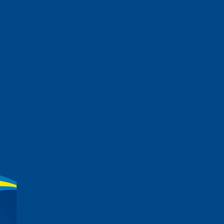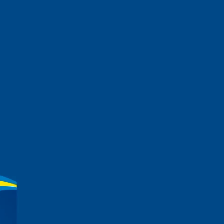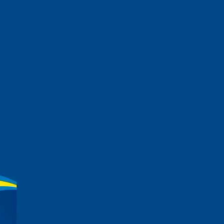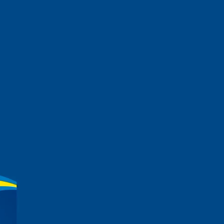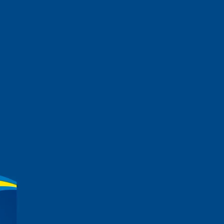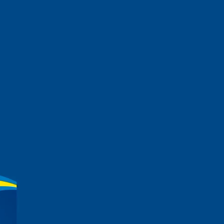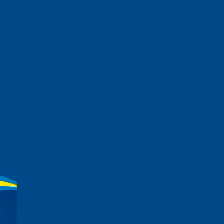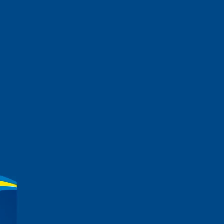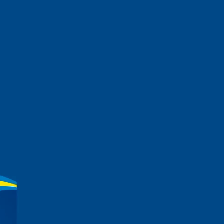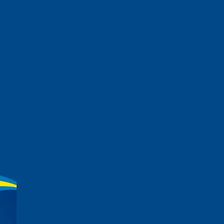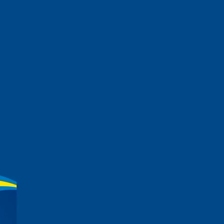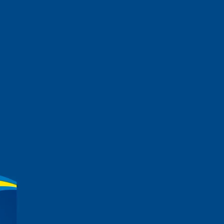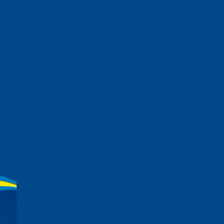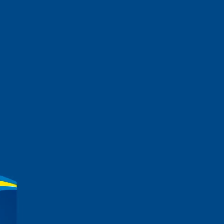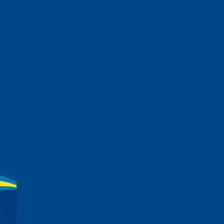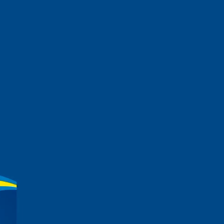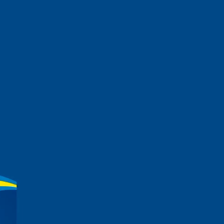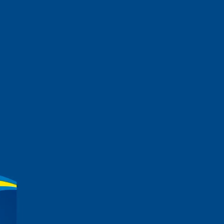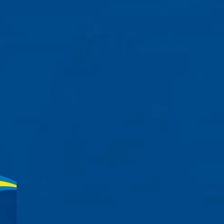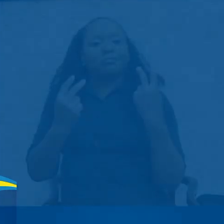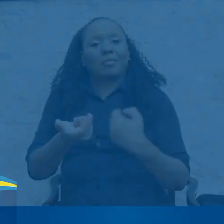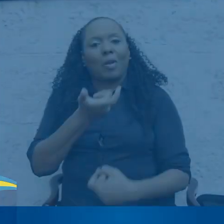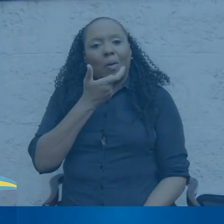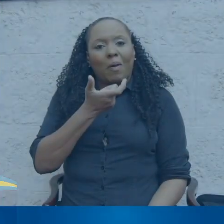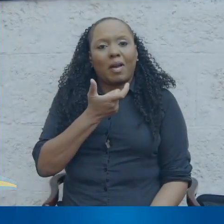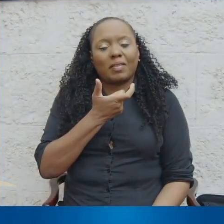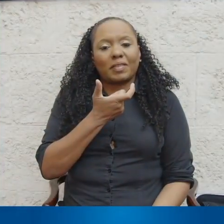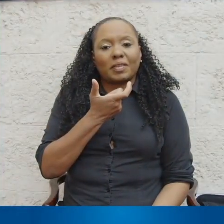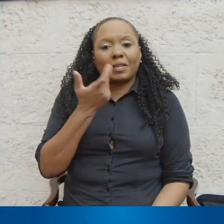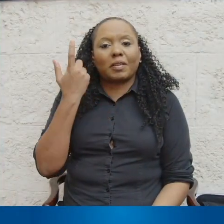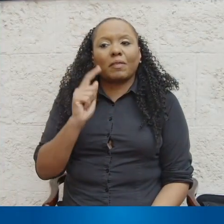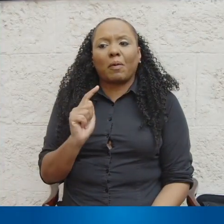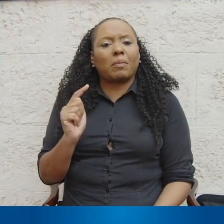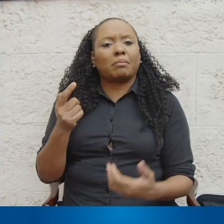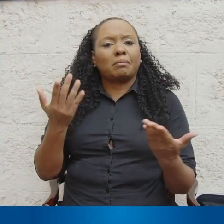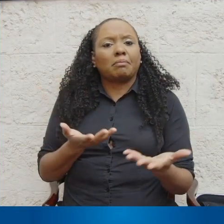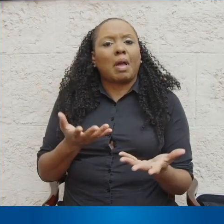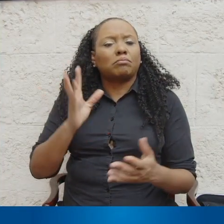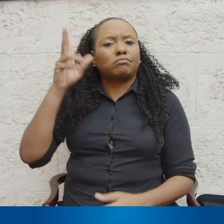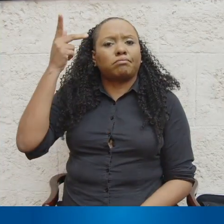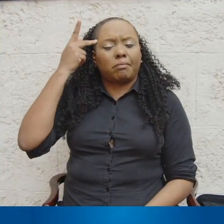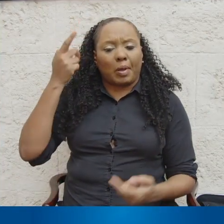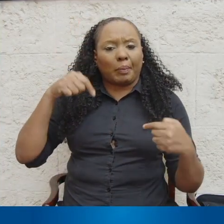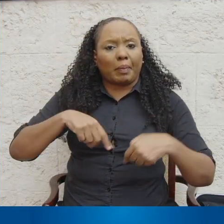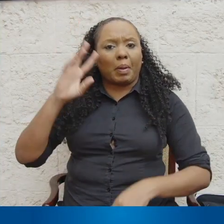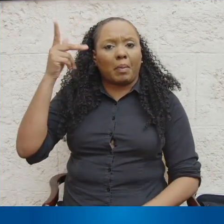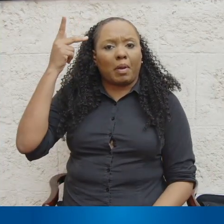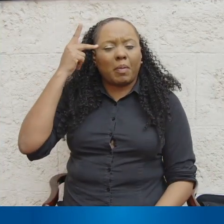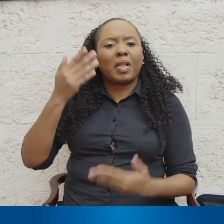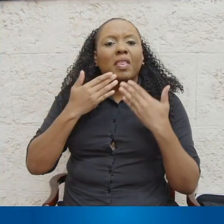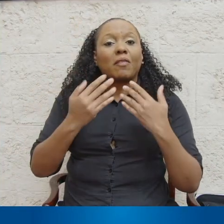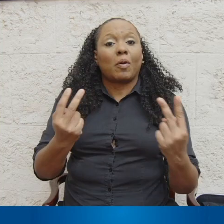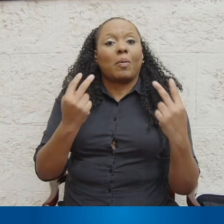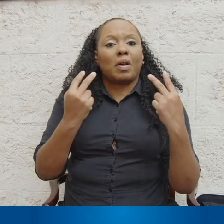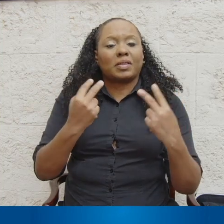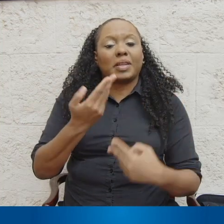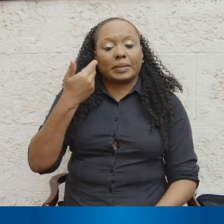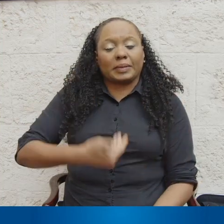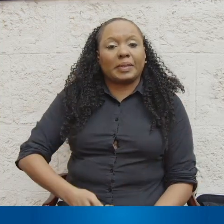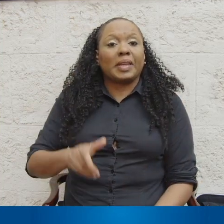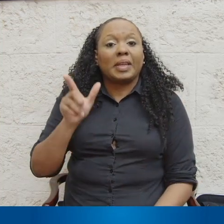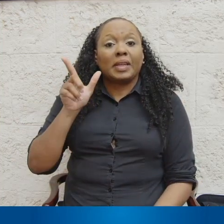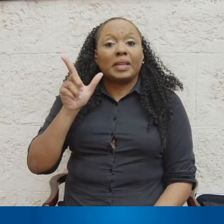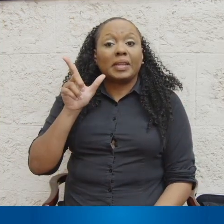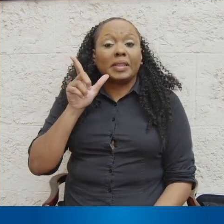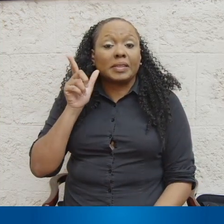Everyone, and thank you so much for joining for this post-cabinet media briefing coming to you from the Committee Room of Parliament. I am Lisa Lord. We will hear from several ministers this